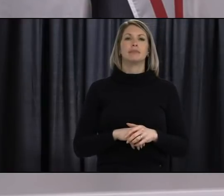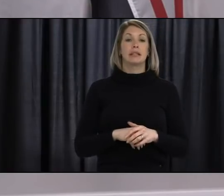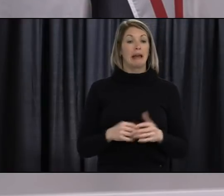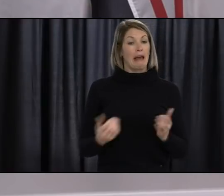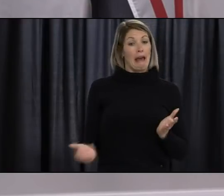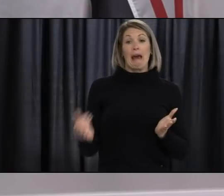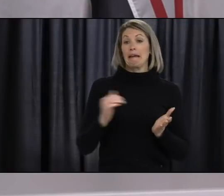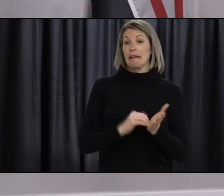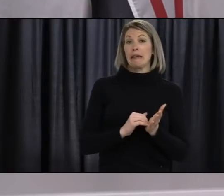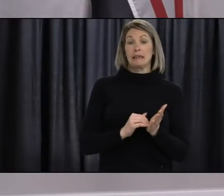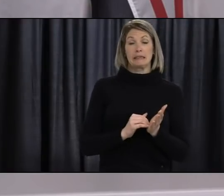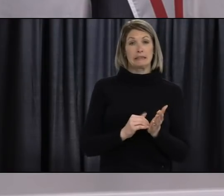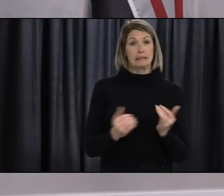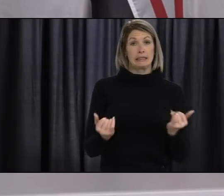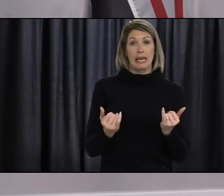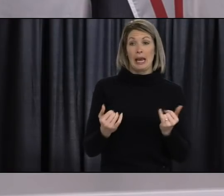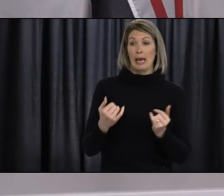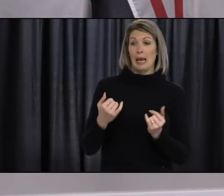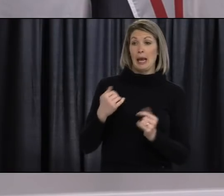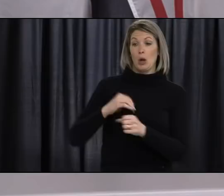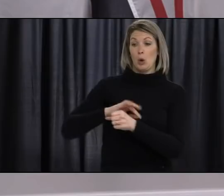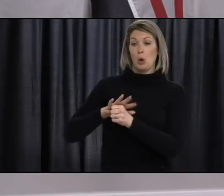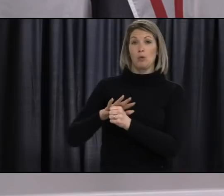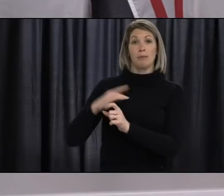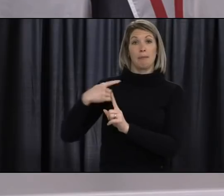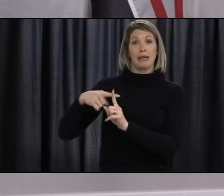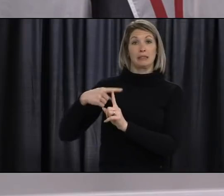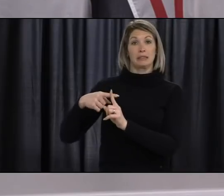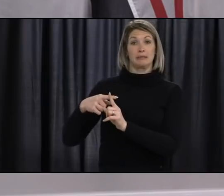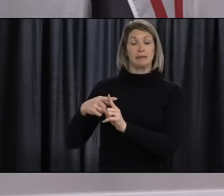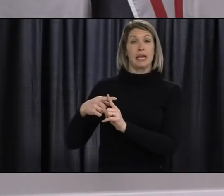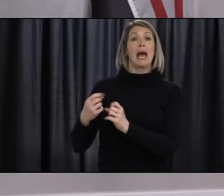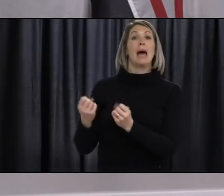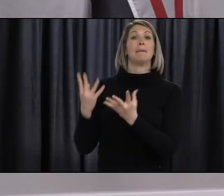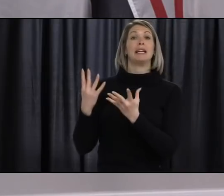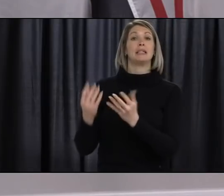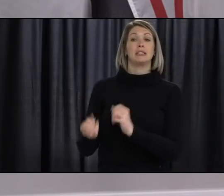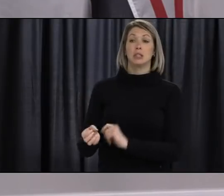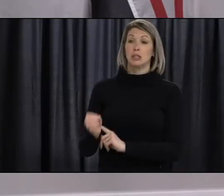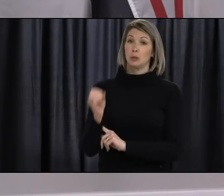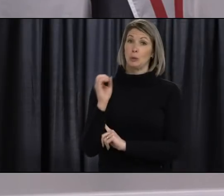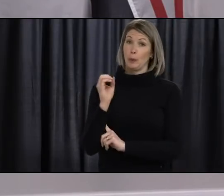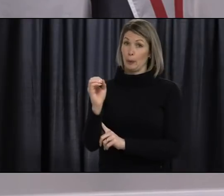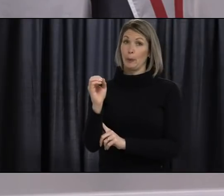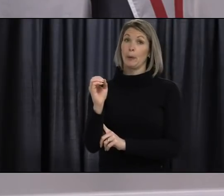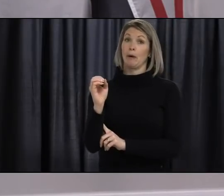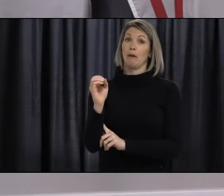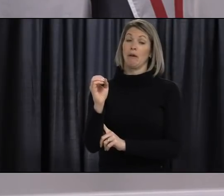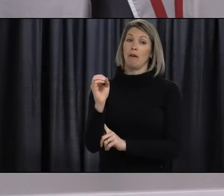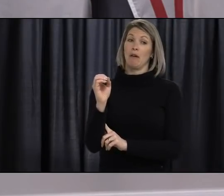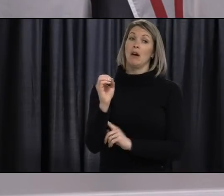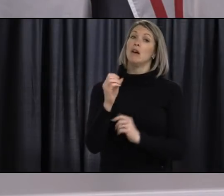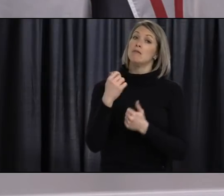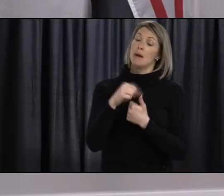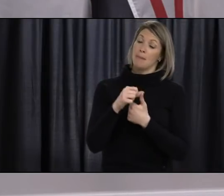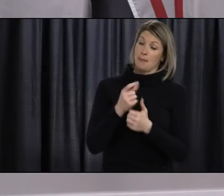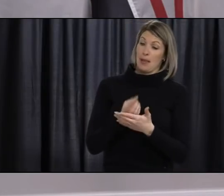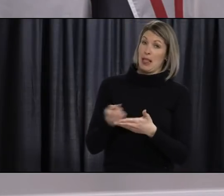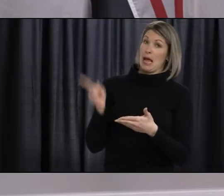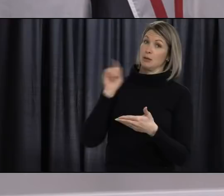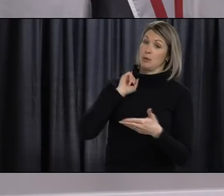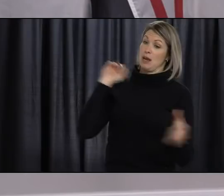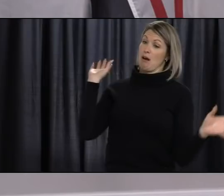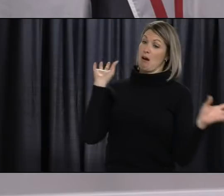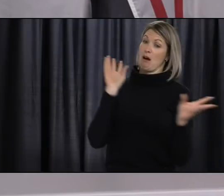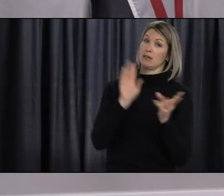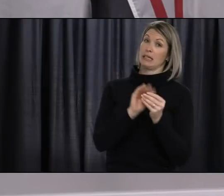new cases. This is 3 days in a row, but let's keep in mind we've had 13 cases within the last week, so we cannot